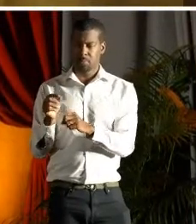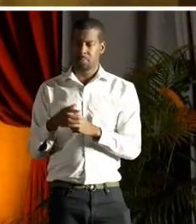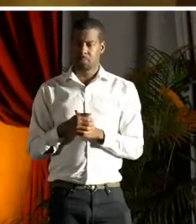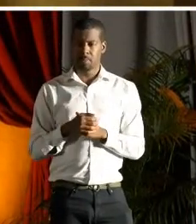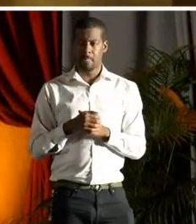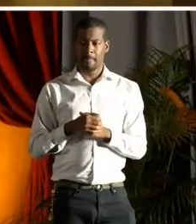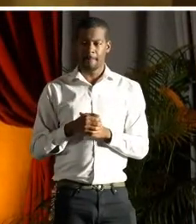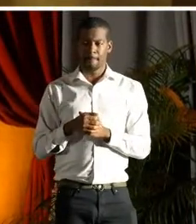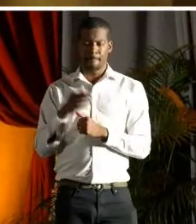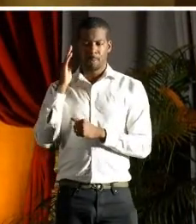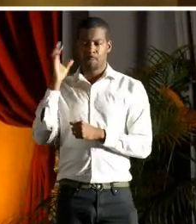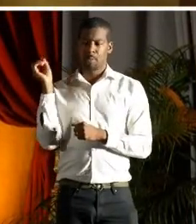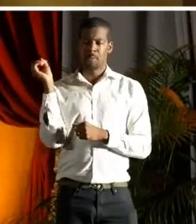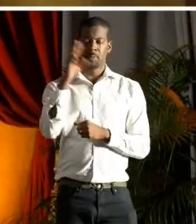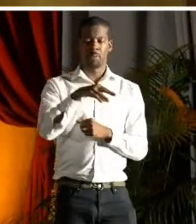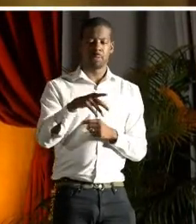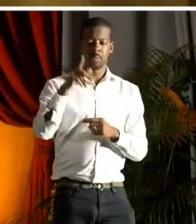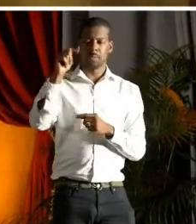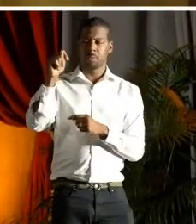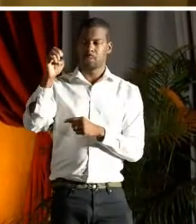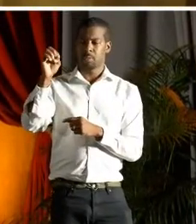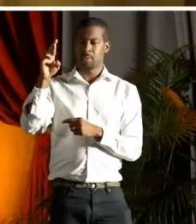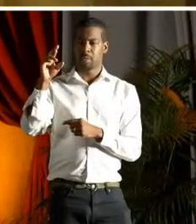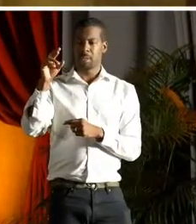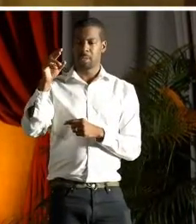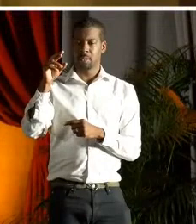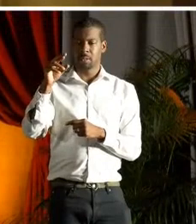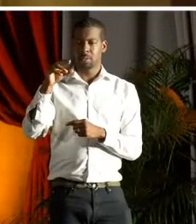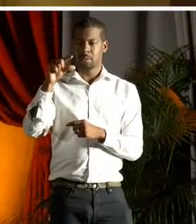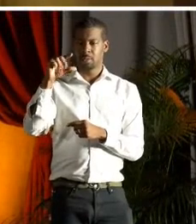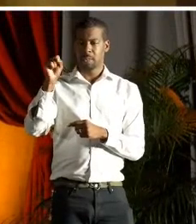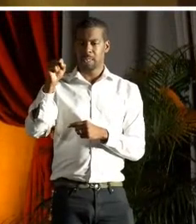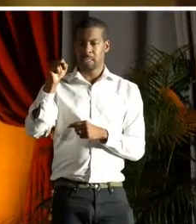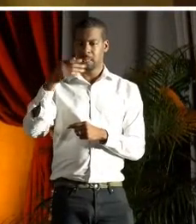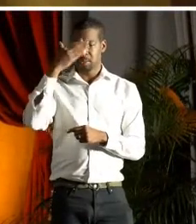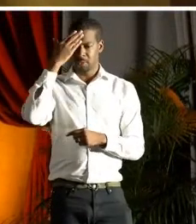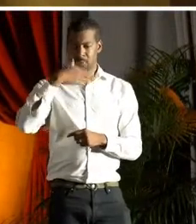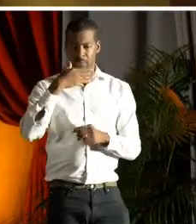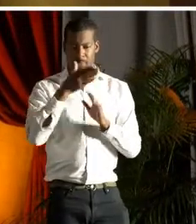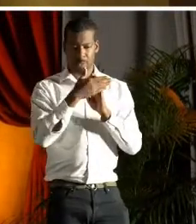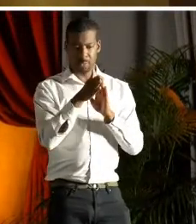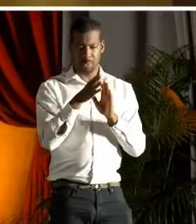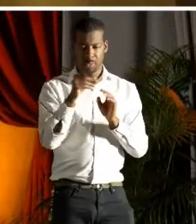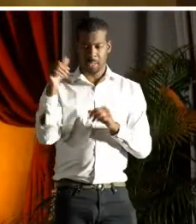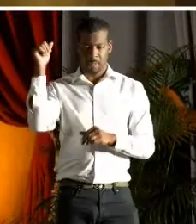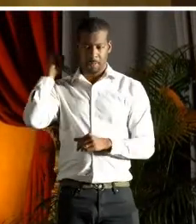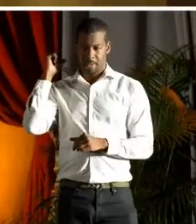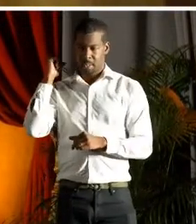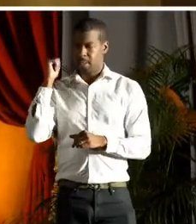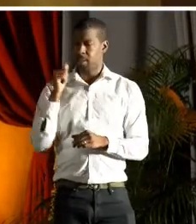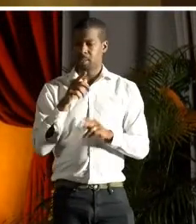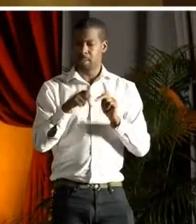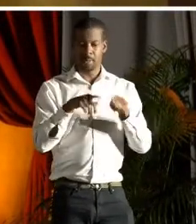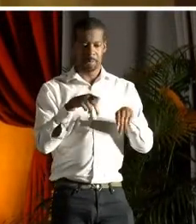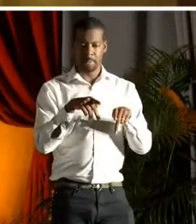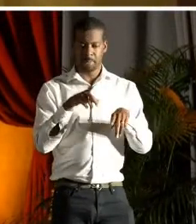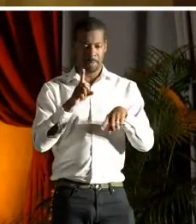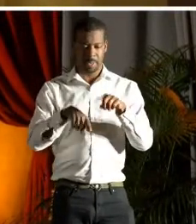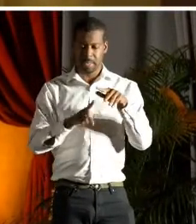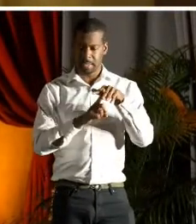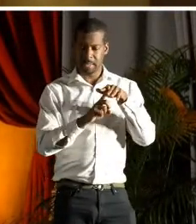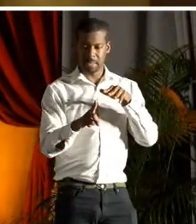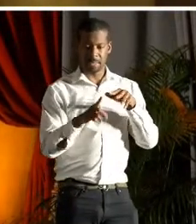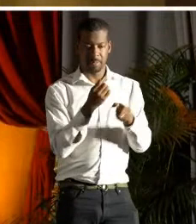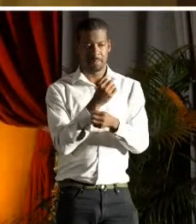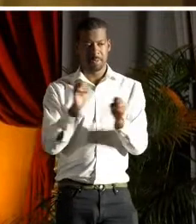that they would throw tear gas at the front door and the back door so that people could not get out